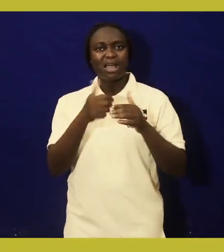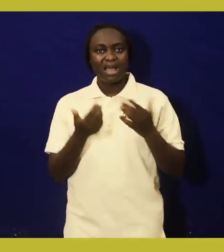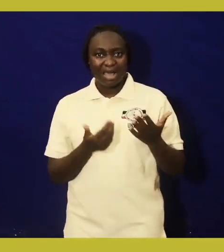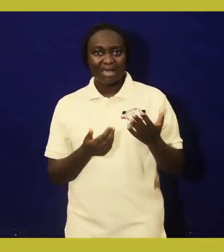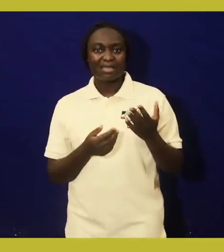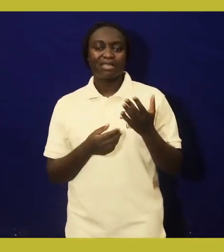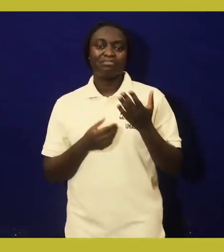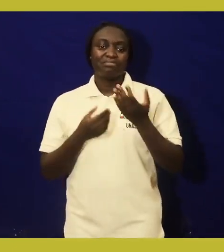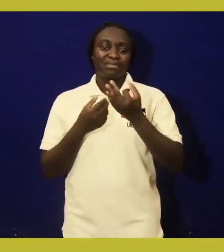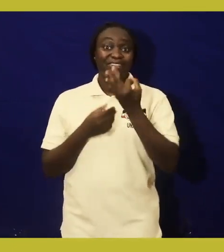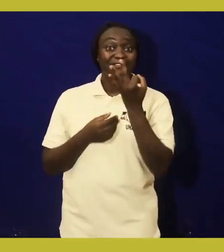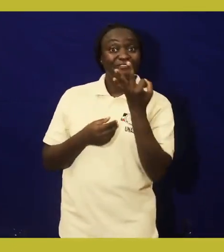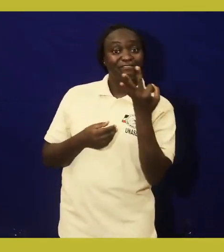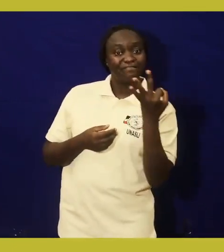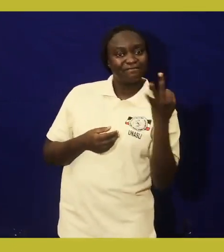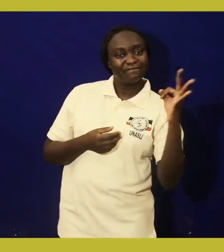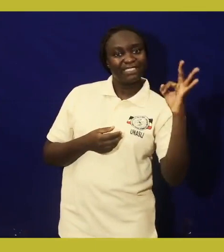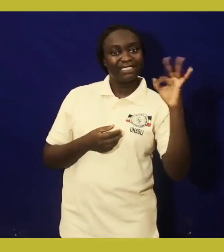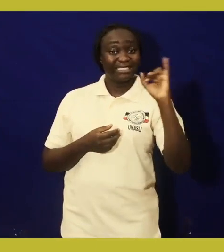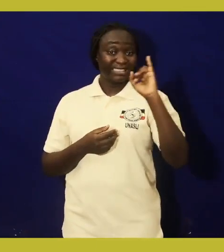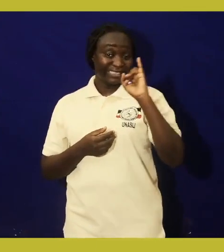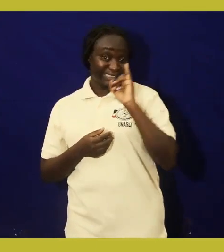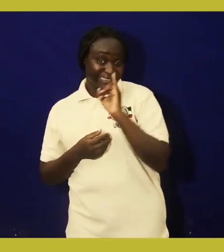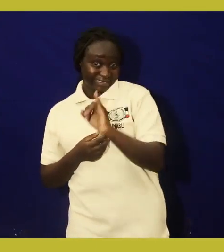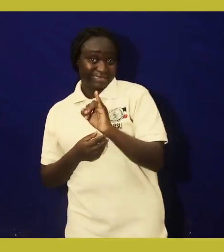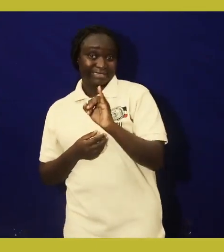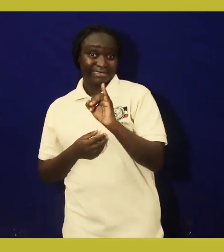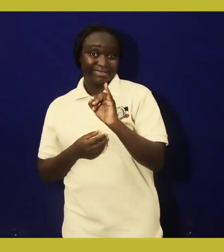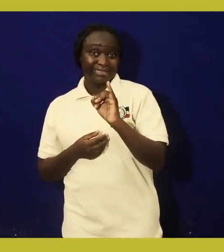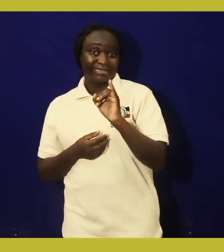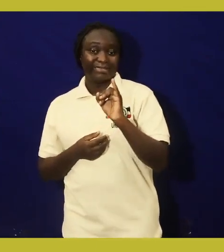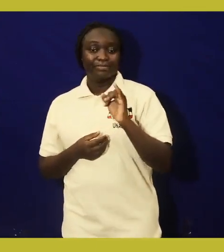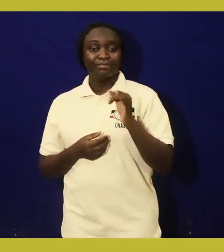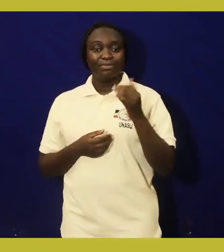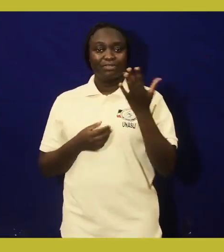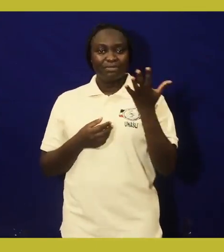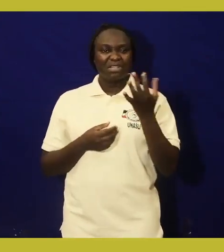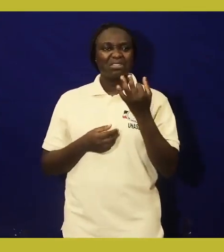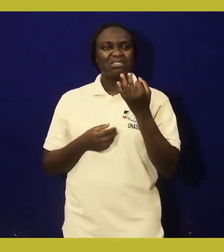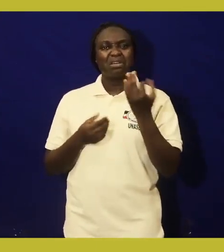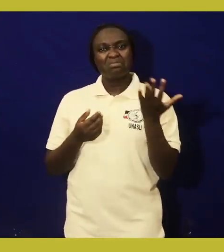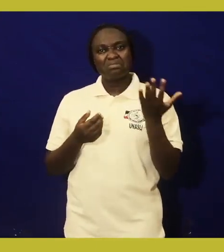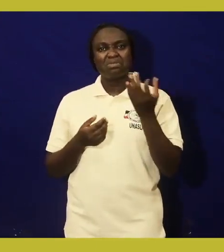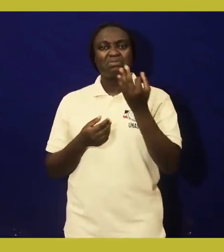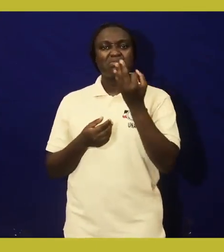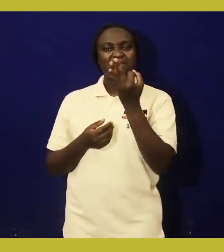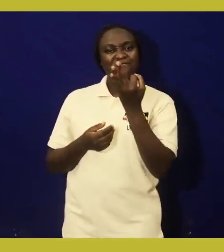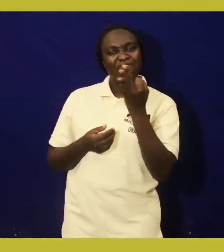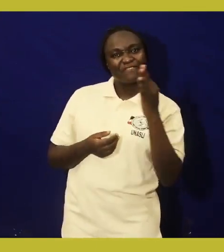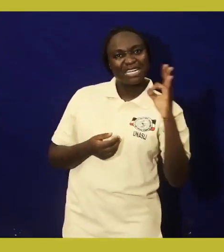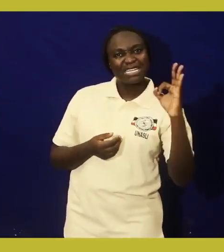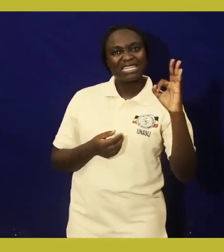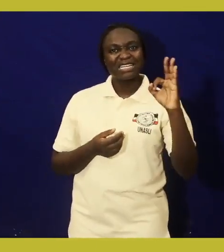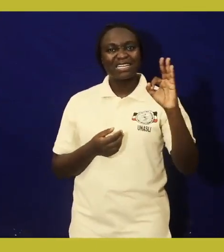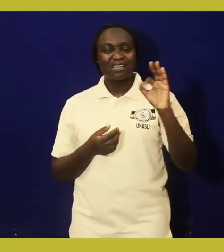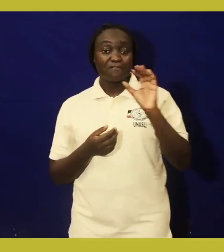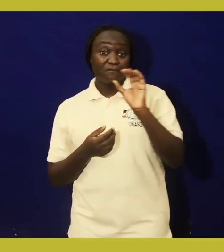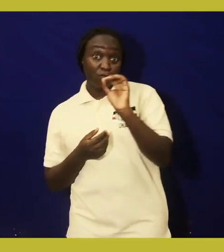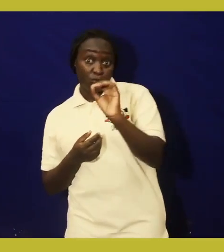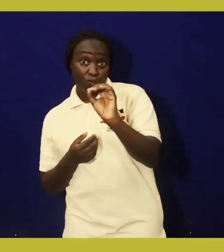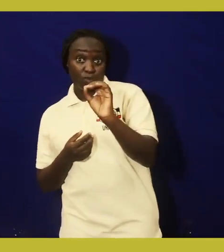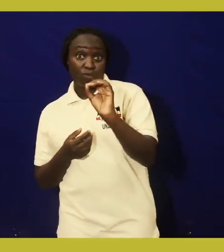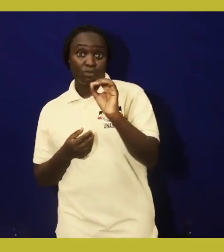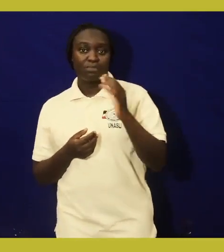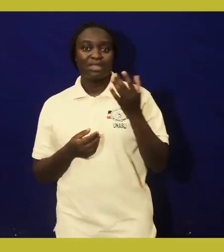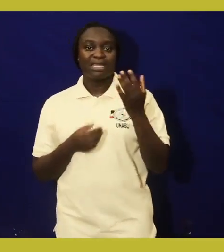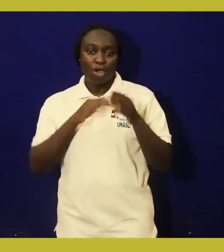f. For example, fish. fox. Those words begin